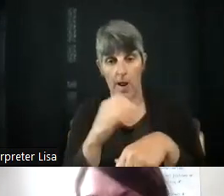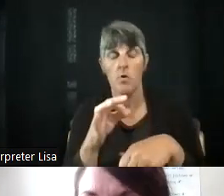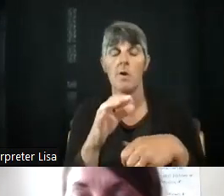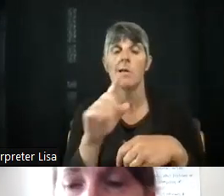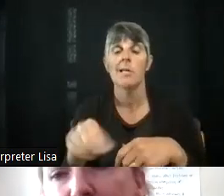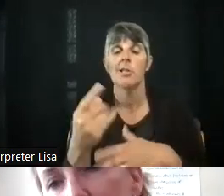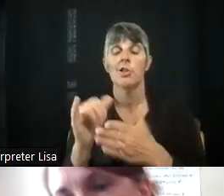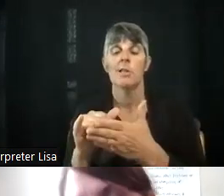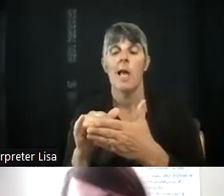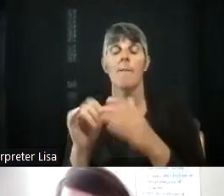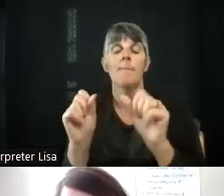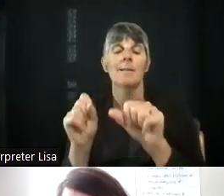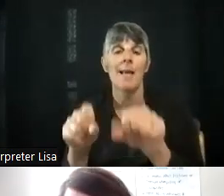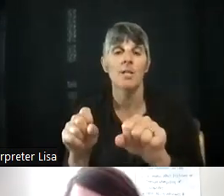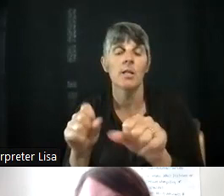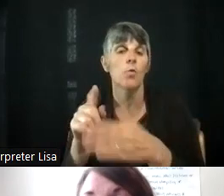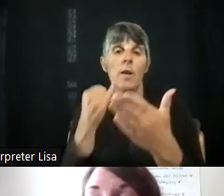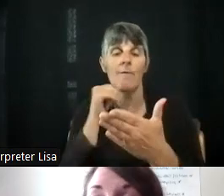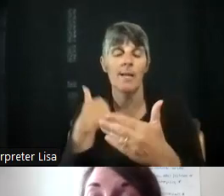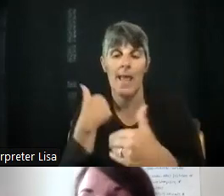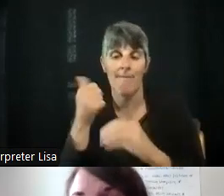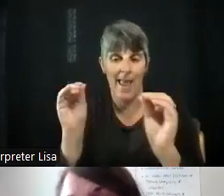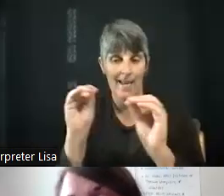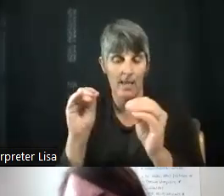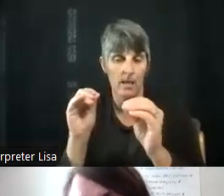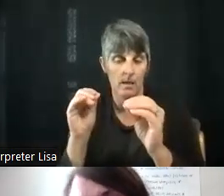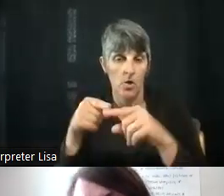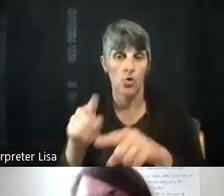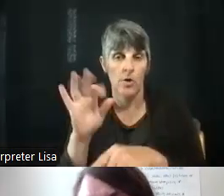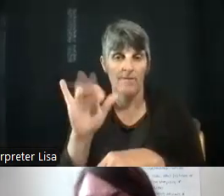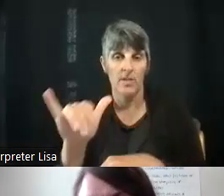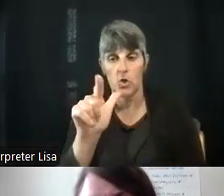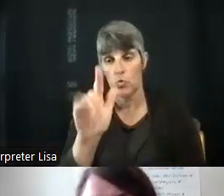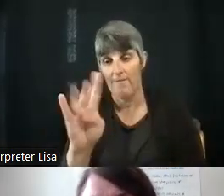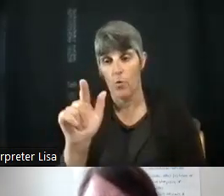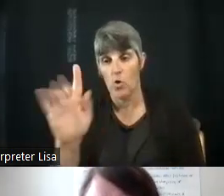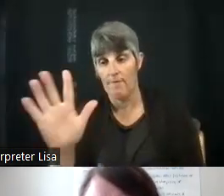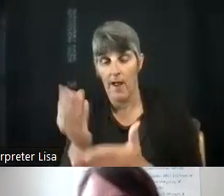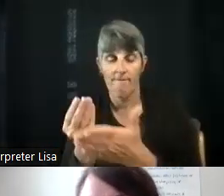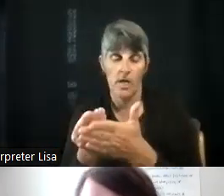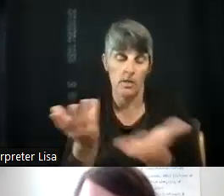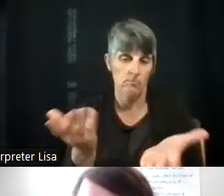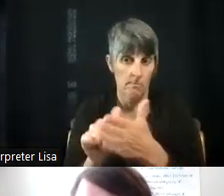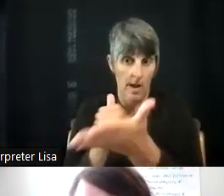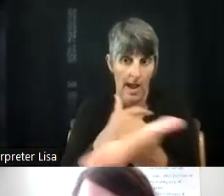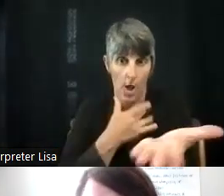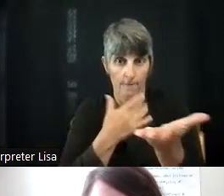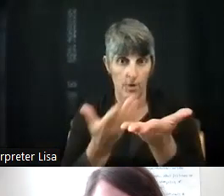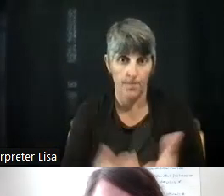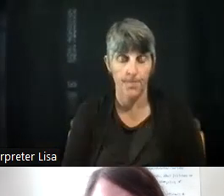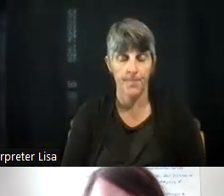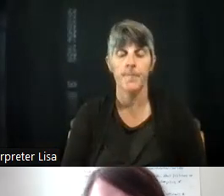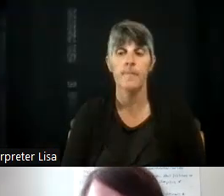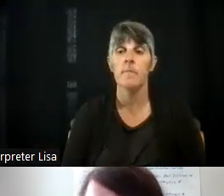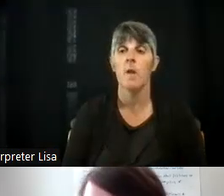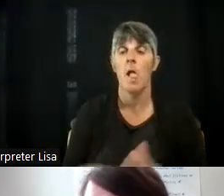just that potentially, what if we didn't have capital art through fiscal year 24-25 funding? How do folks feel about that?